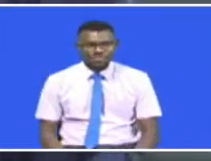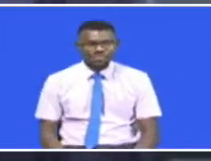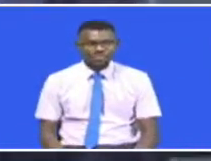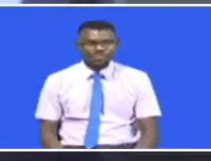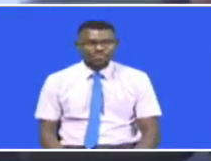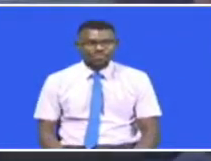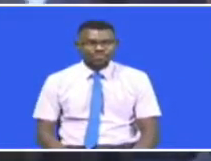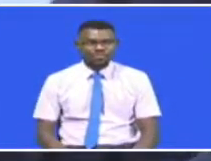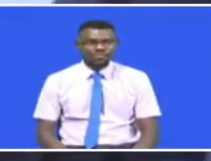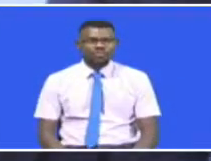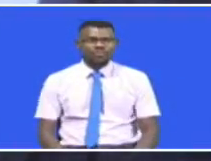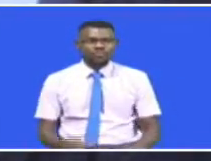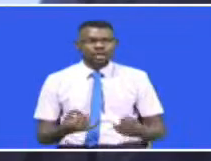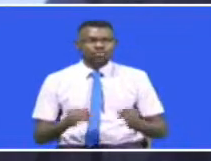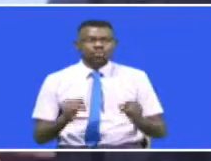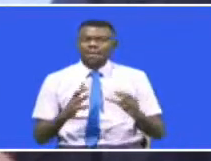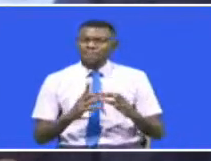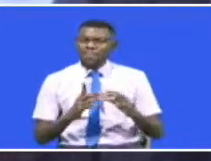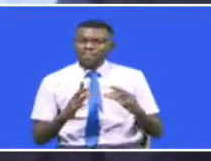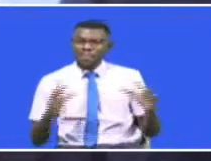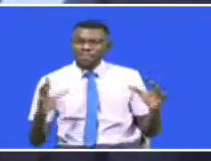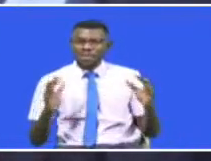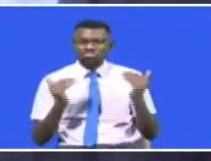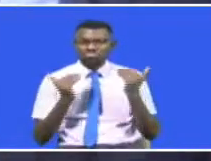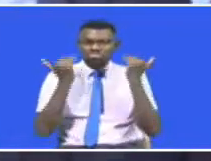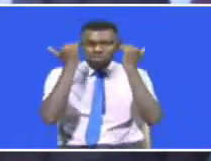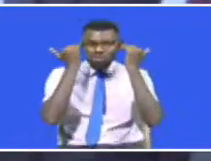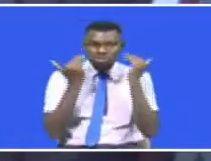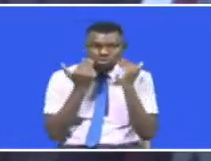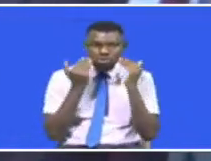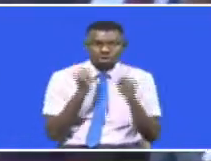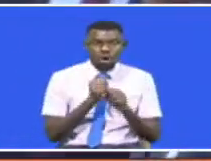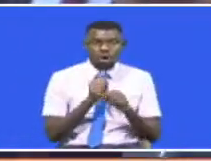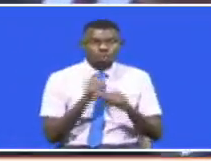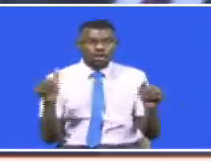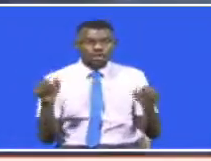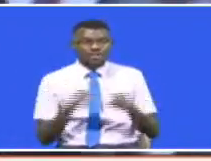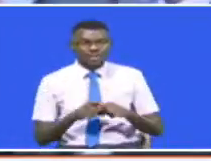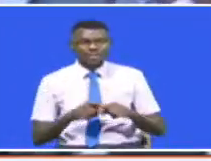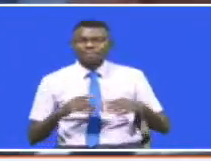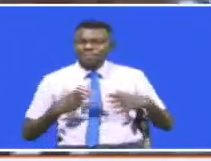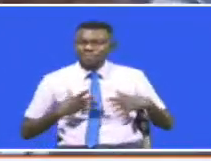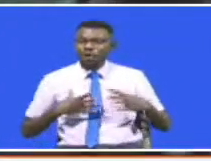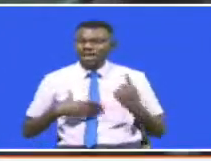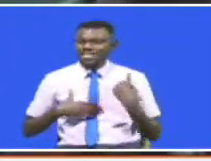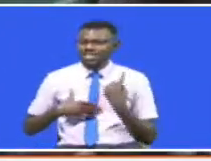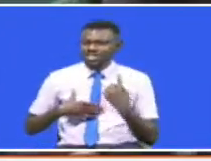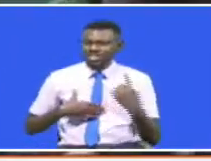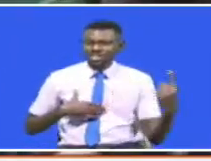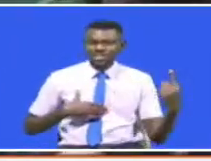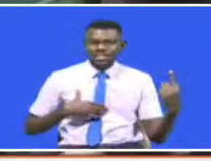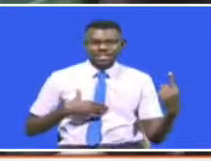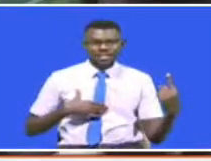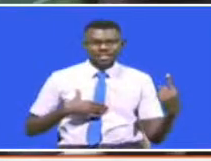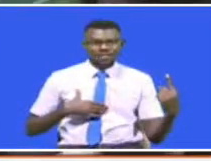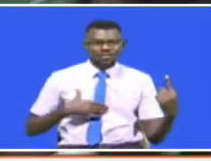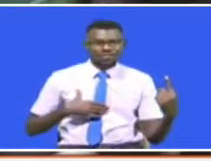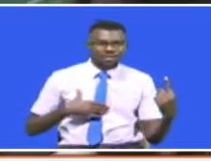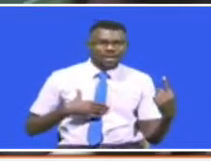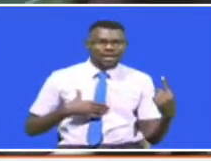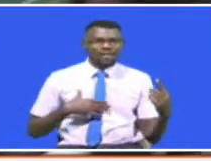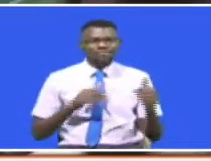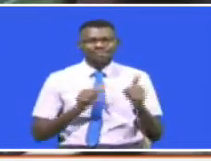In an effort to expand the doorways of justice and ensure that every citizen, irrespective of their